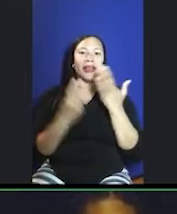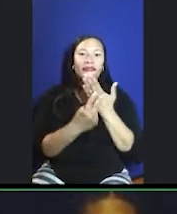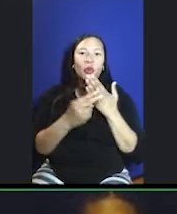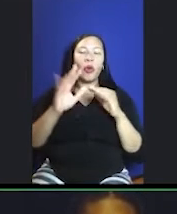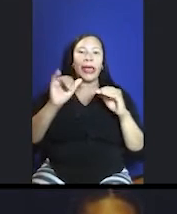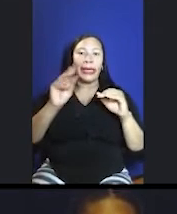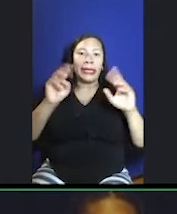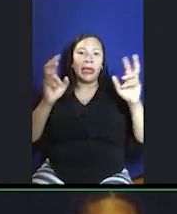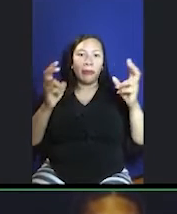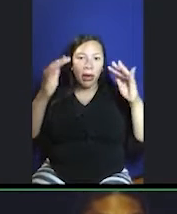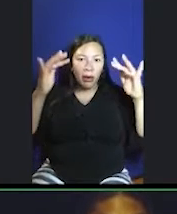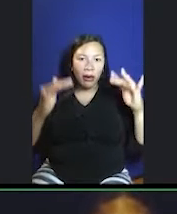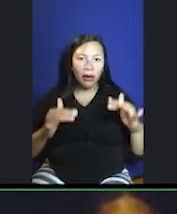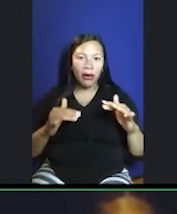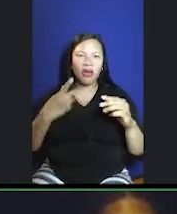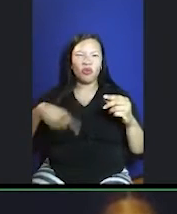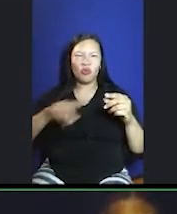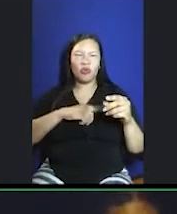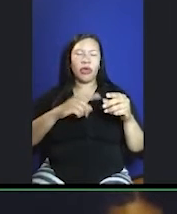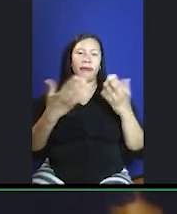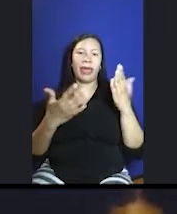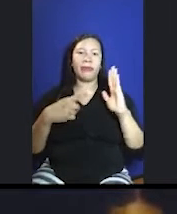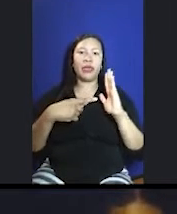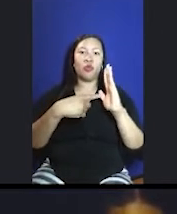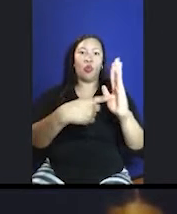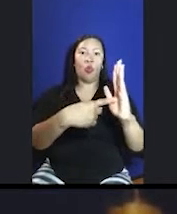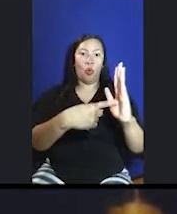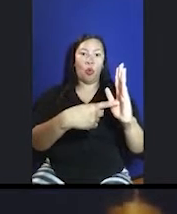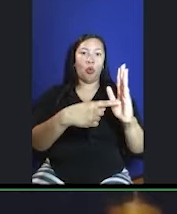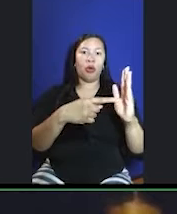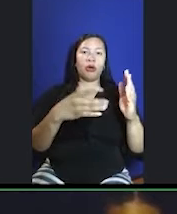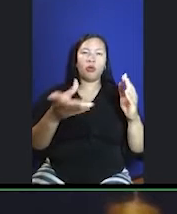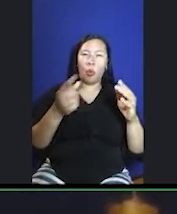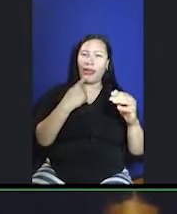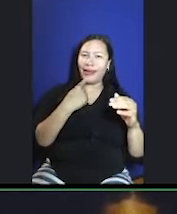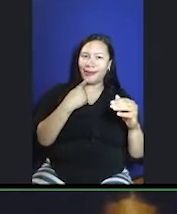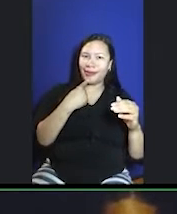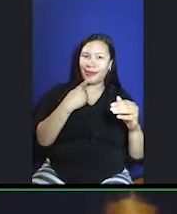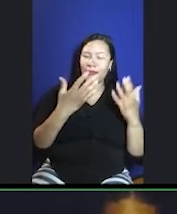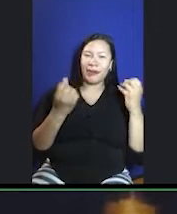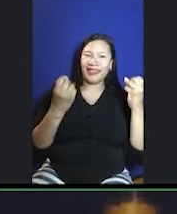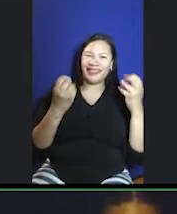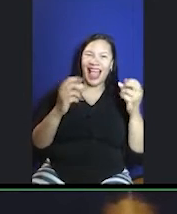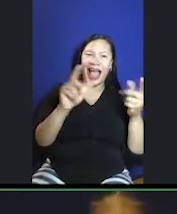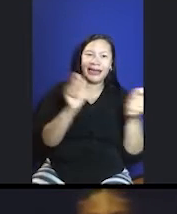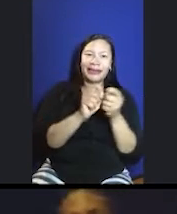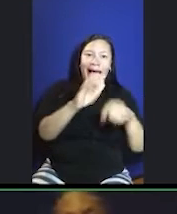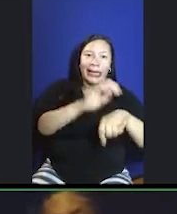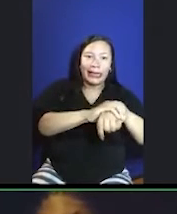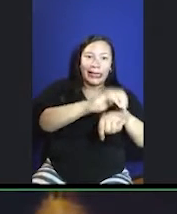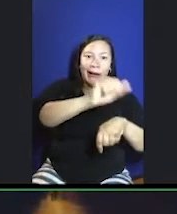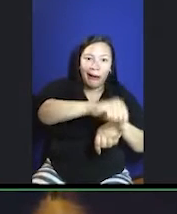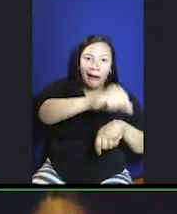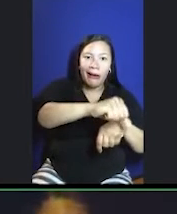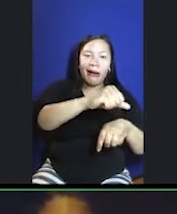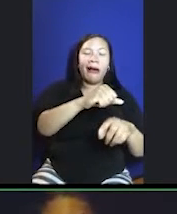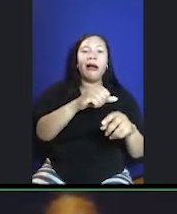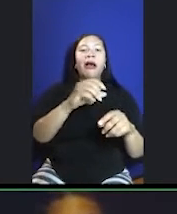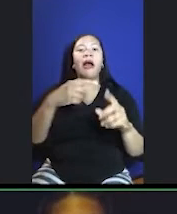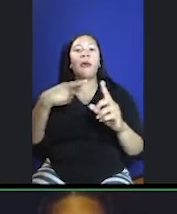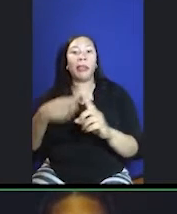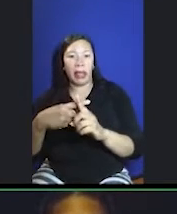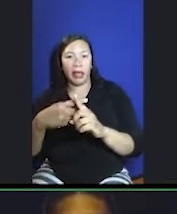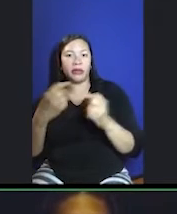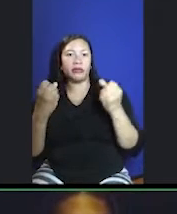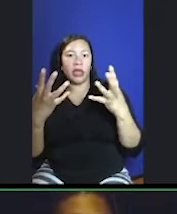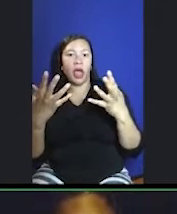idioms, we may show that. We may sign the literal English. Some may also just